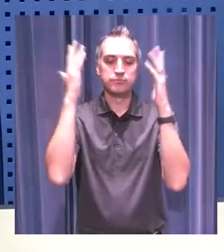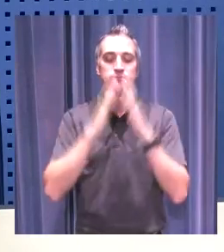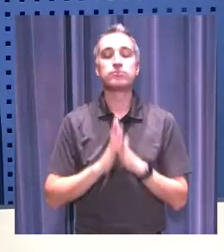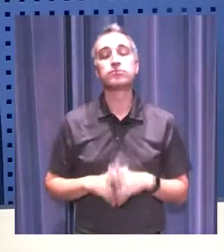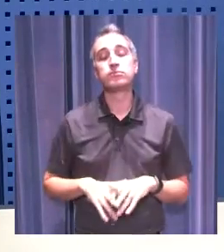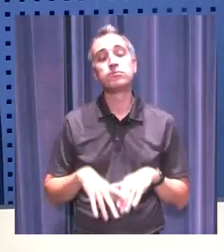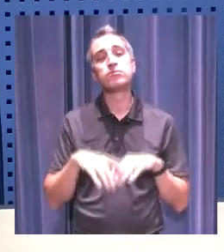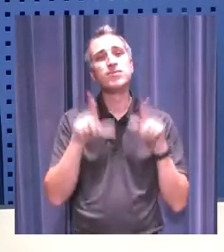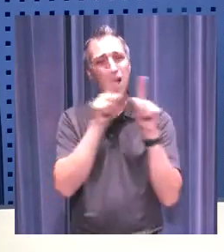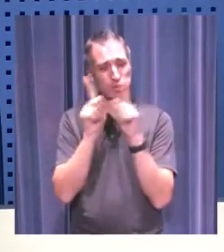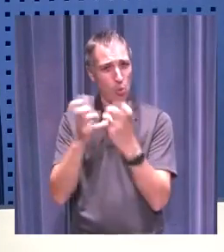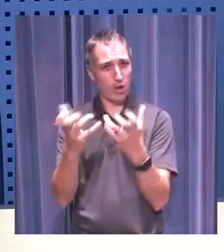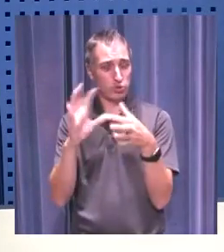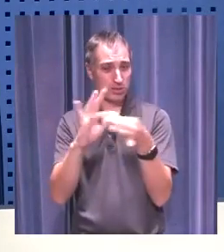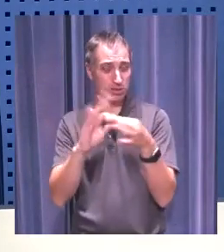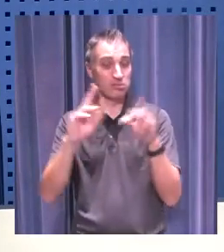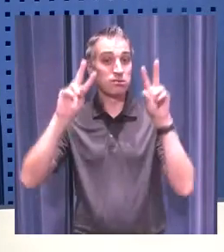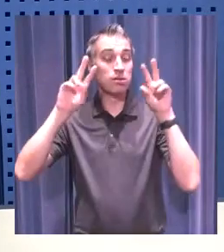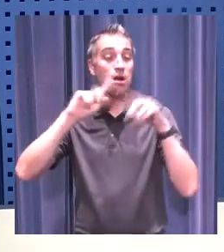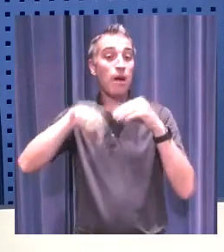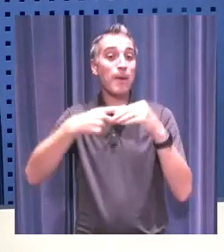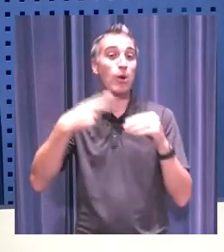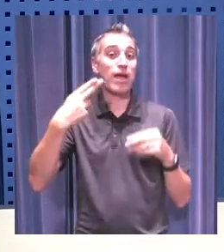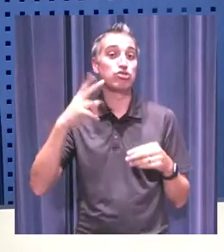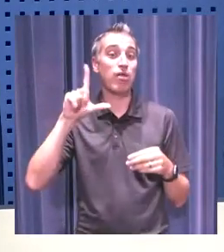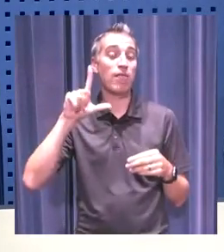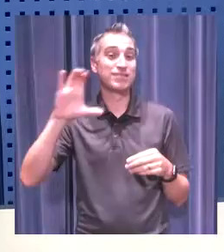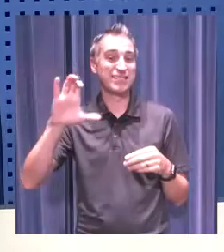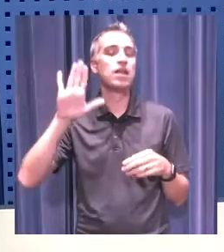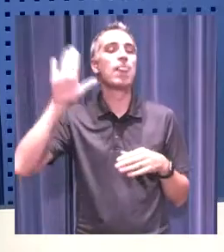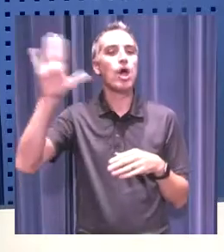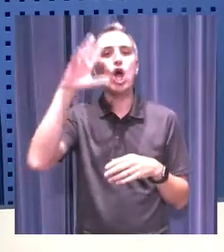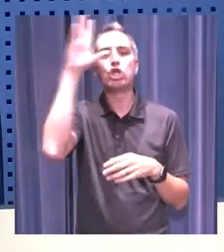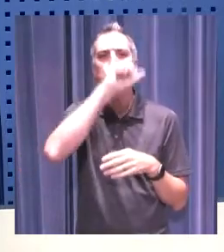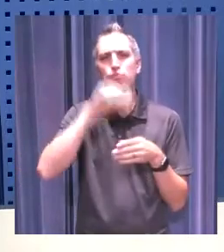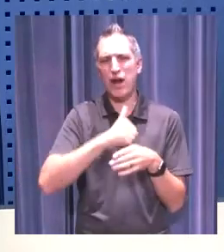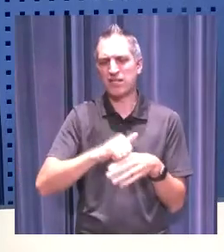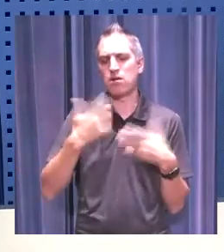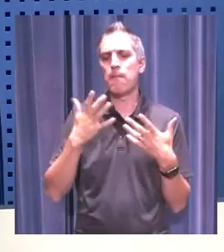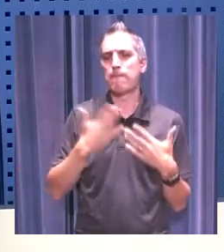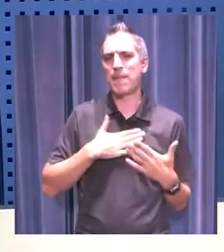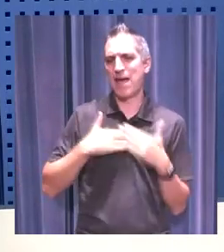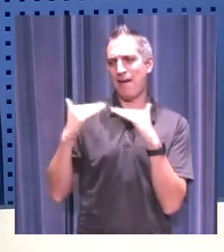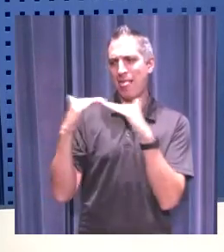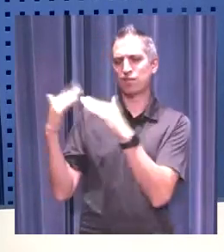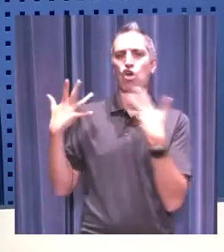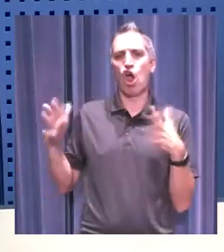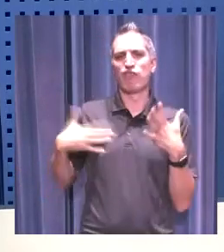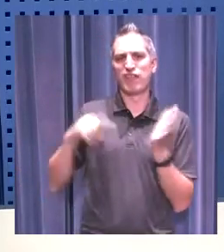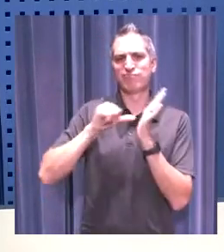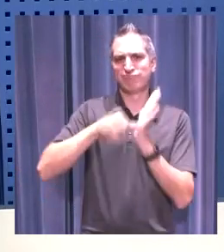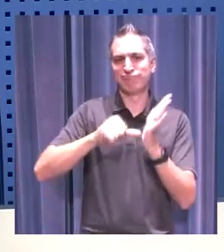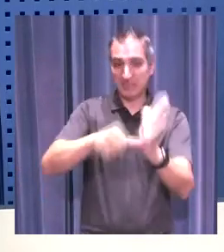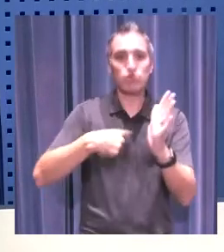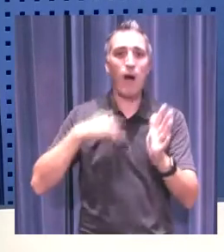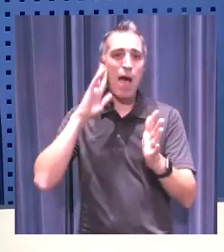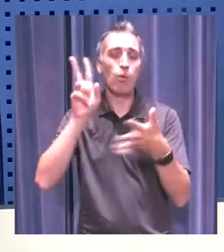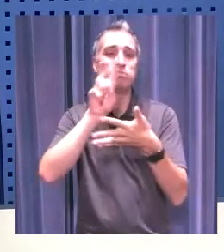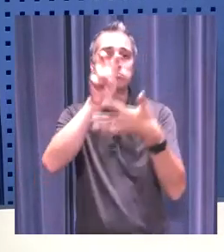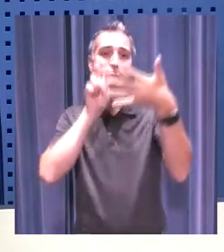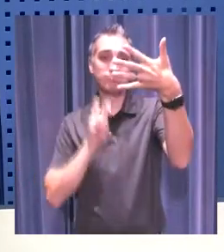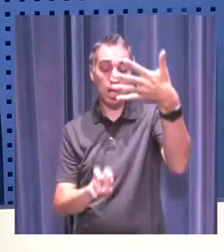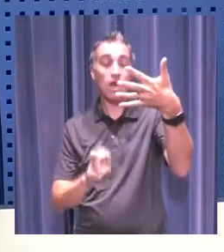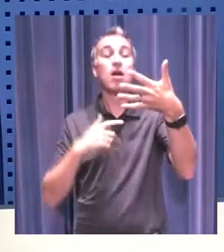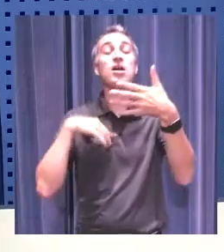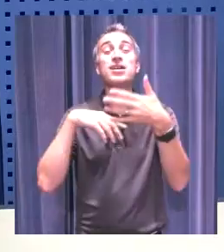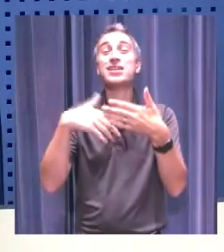I was going to speak about some of HLC's assumed practices, but you've already been made aware of those by several of my colleagues tonight. So I'll move on to the part